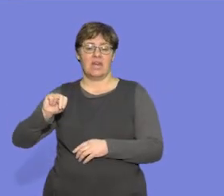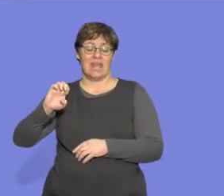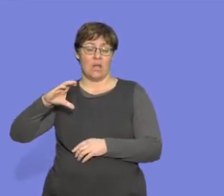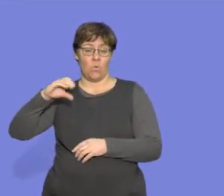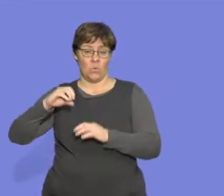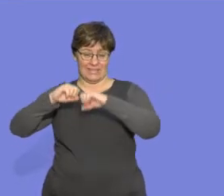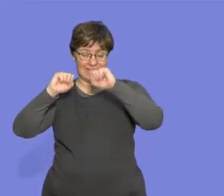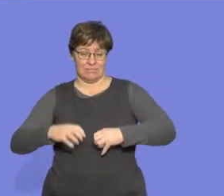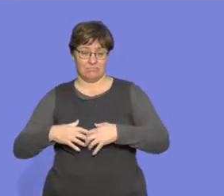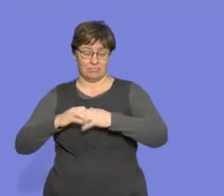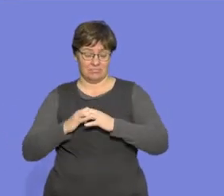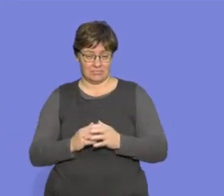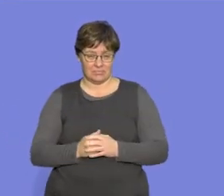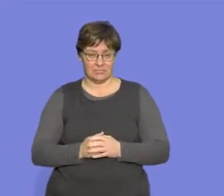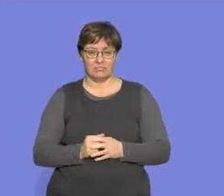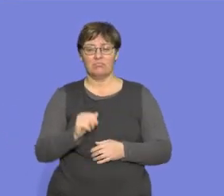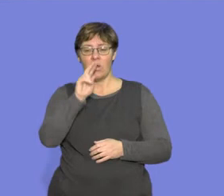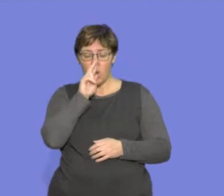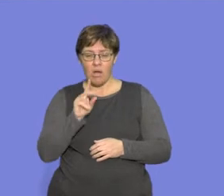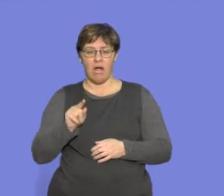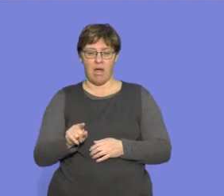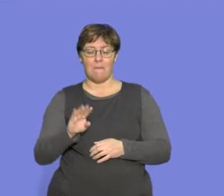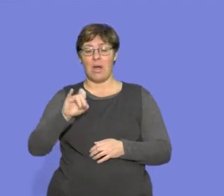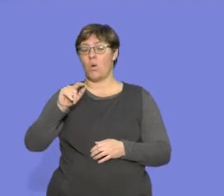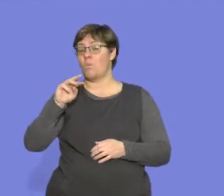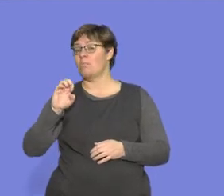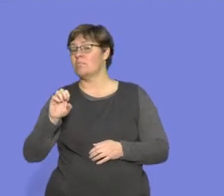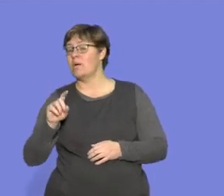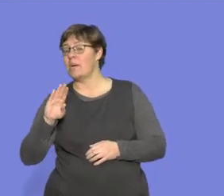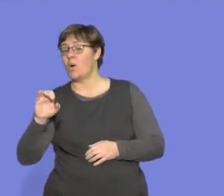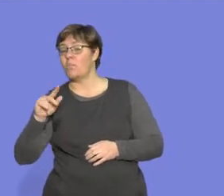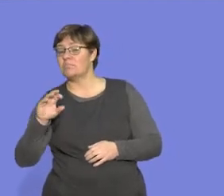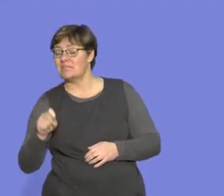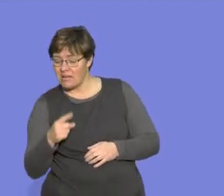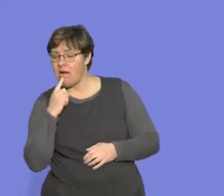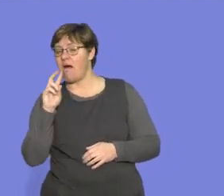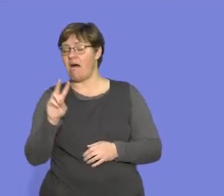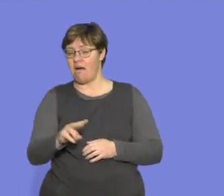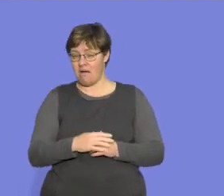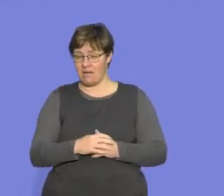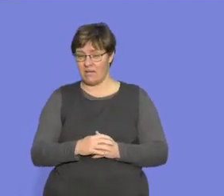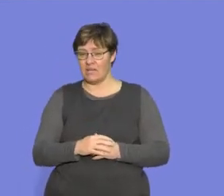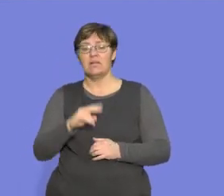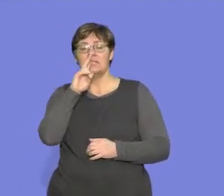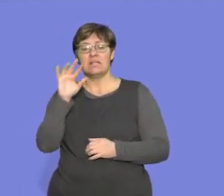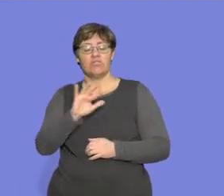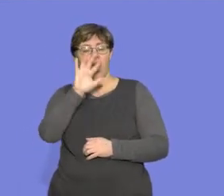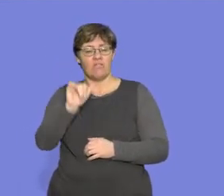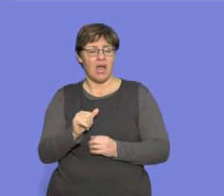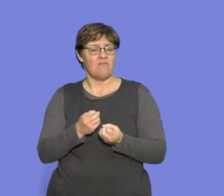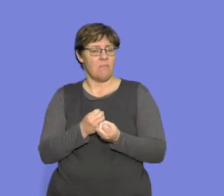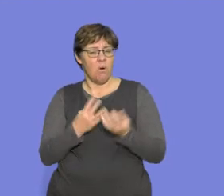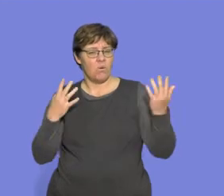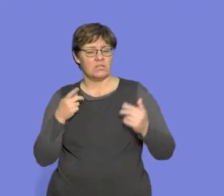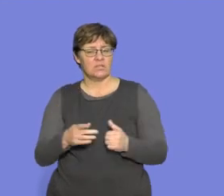So we're going to look at these biomes from trying to understand this. So when we look at South Africa, we can see that you've got a